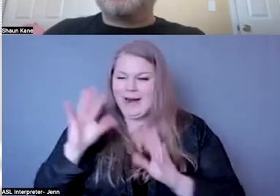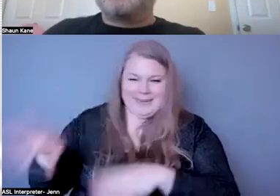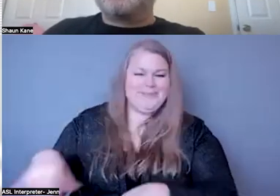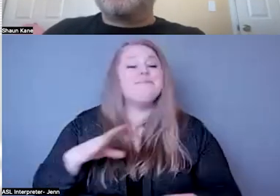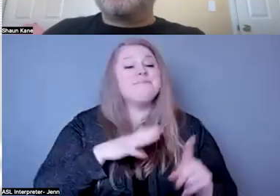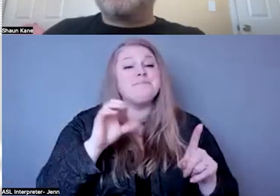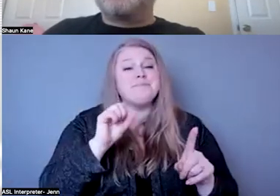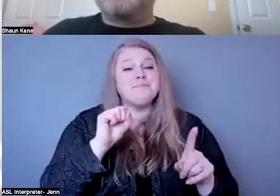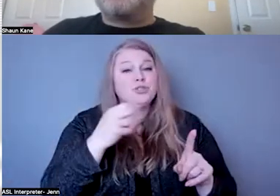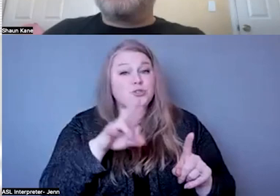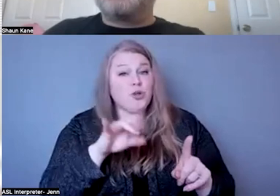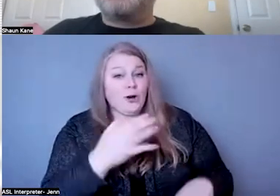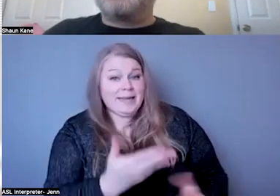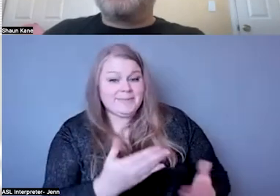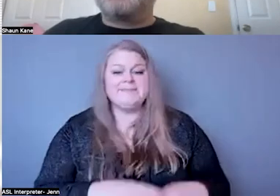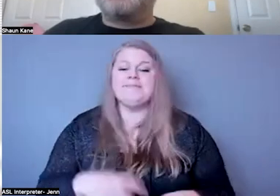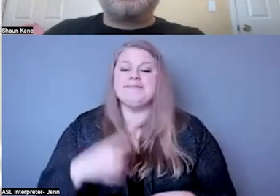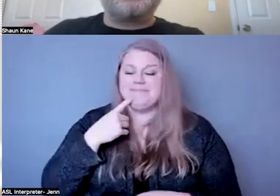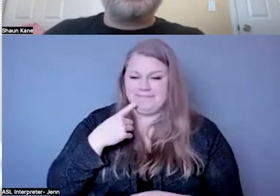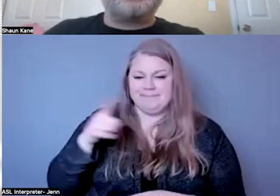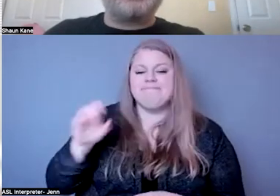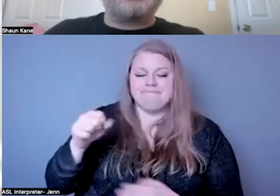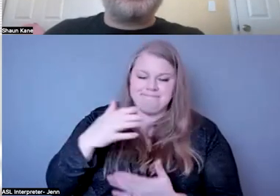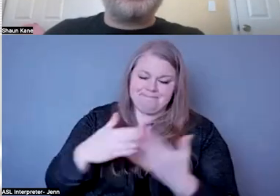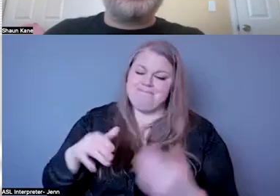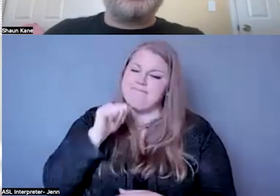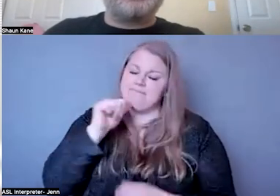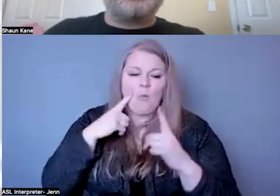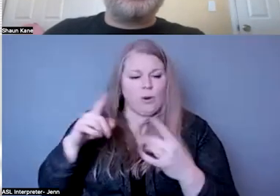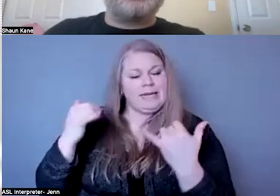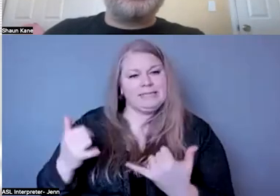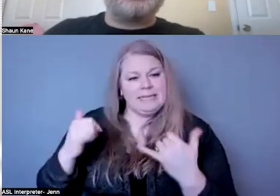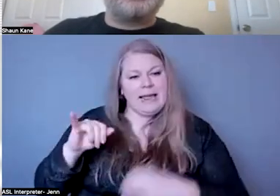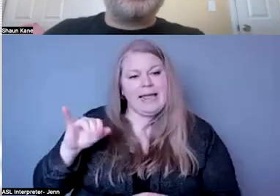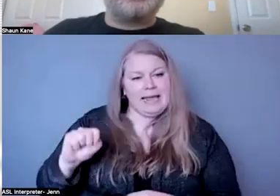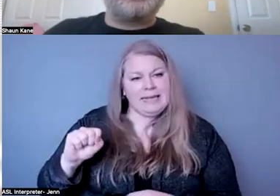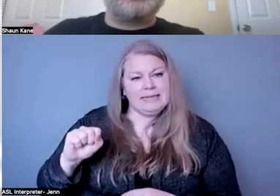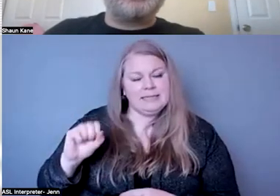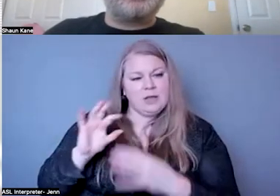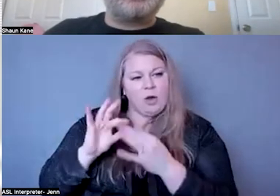thinking about the piece of what's not working today that is around